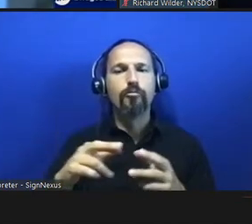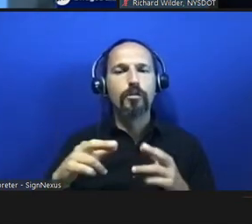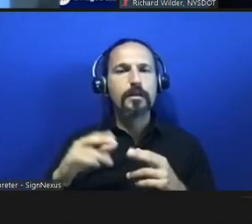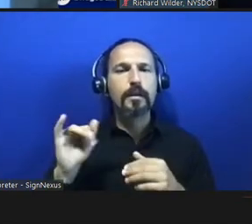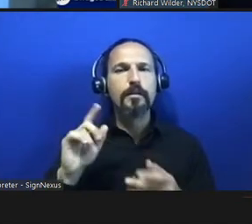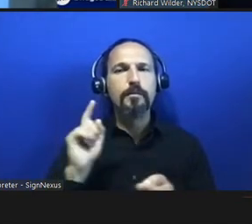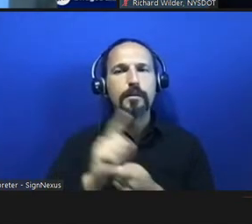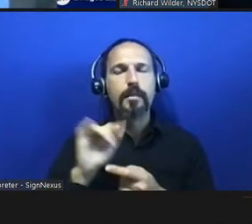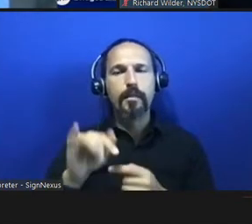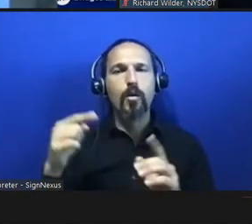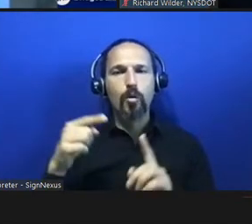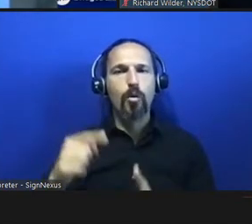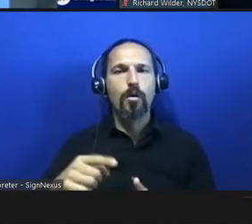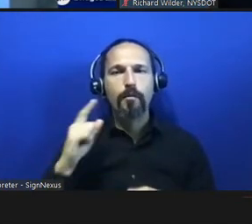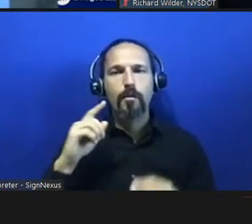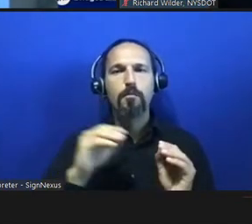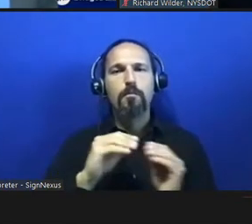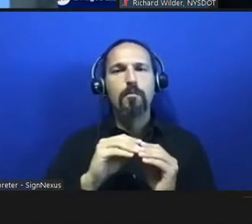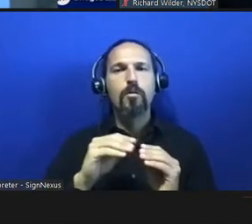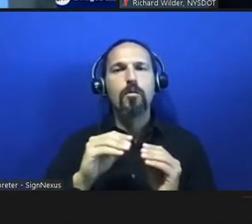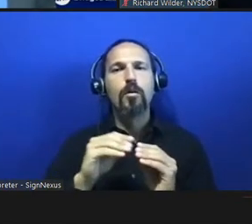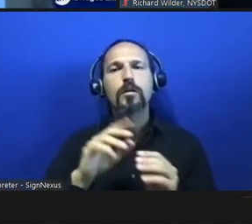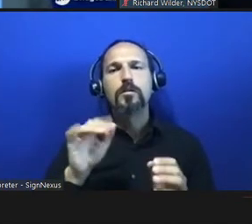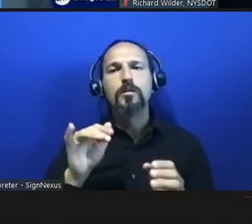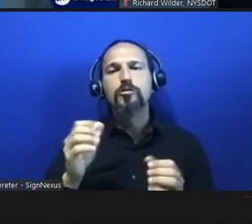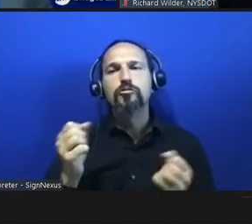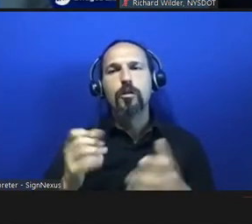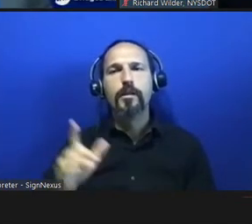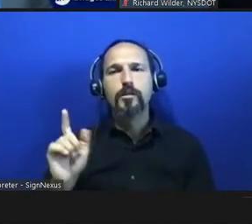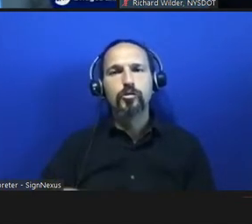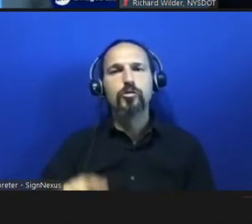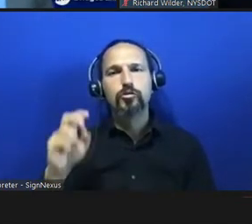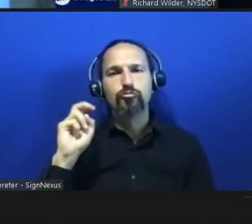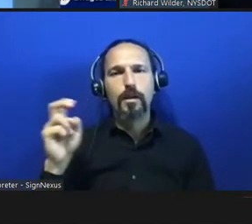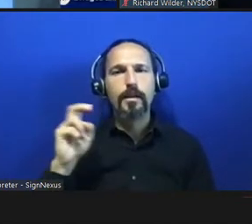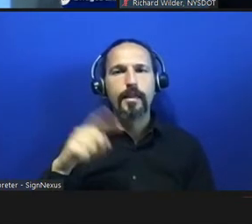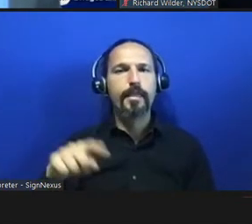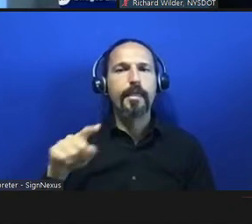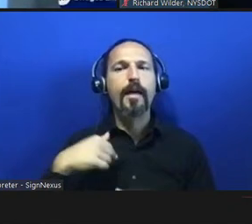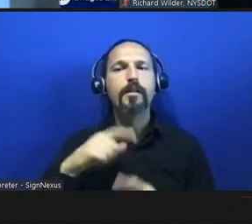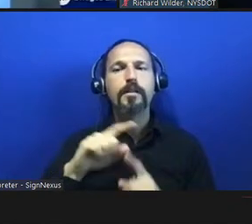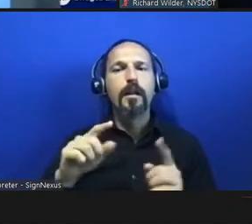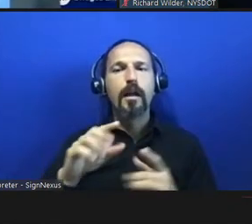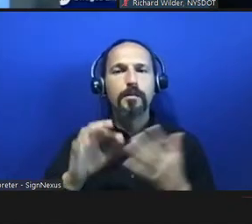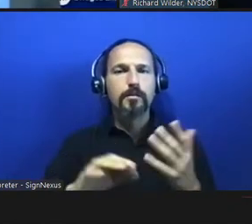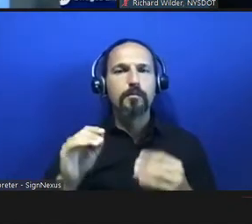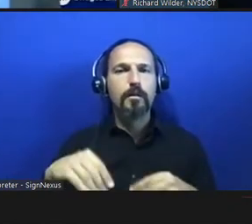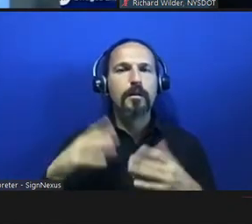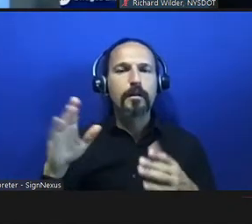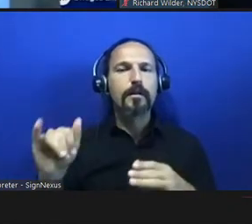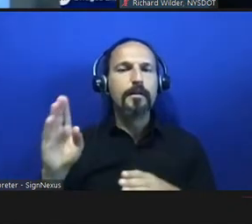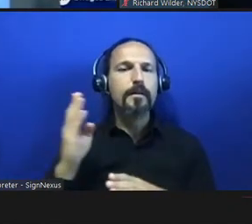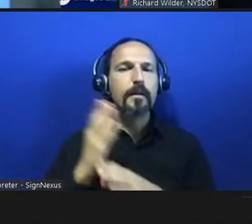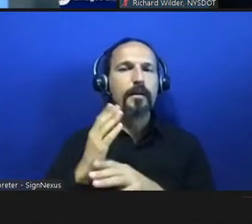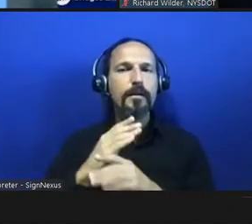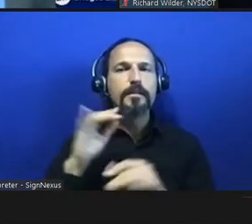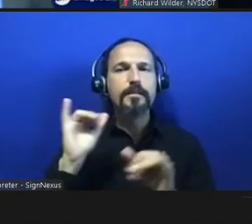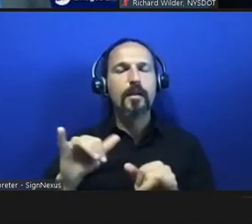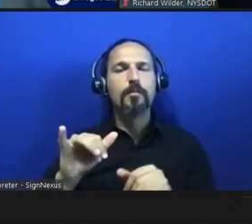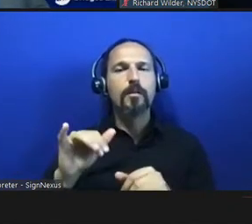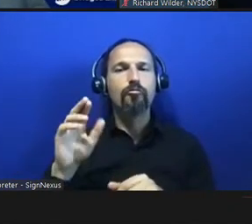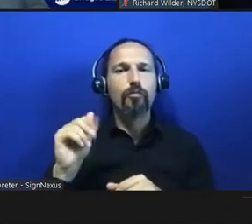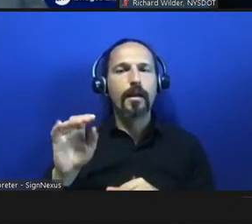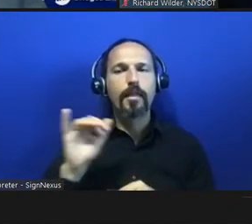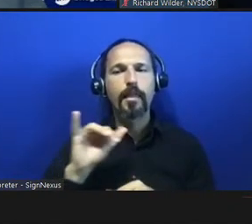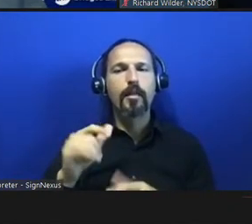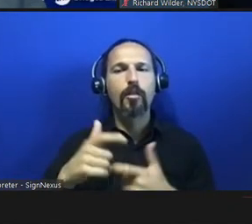meets its goal moving more drivers to Transit the assessment contains options to charge buses the same rate as large trucks